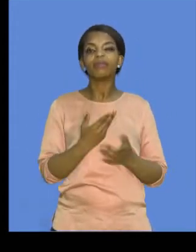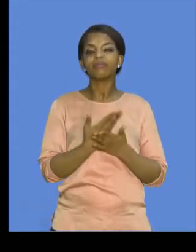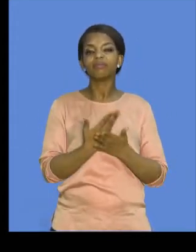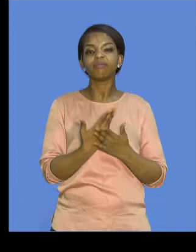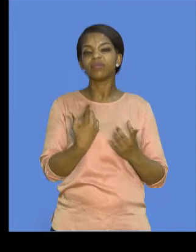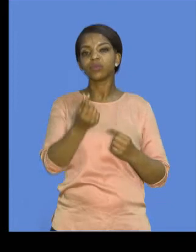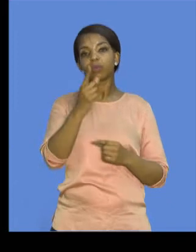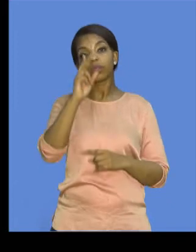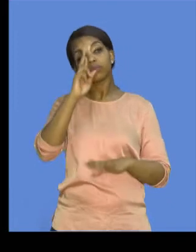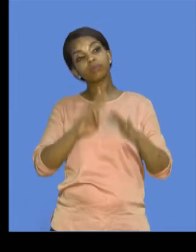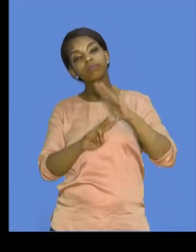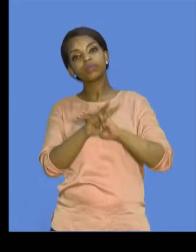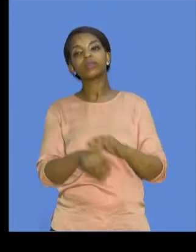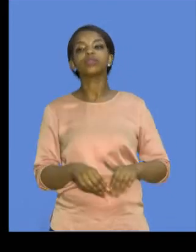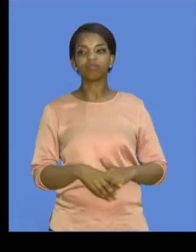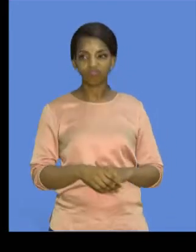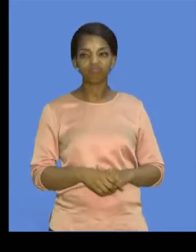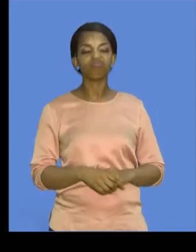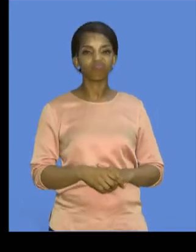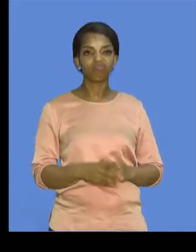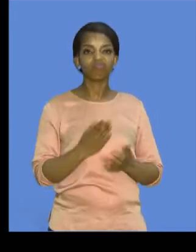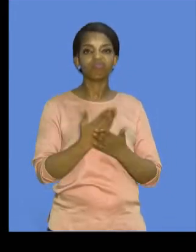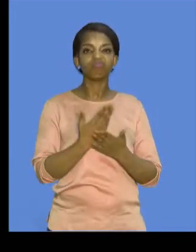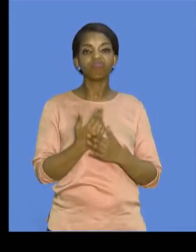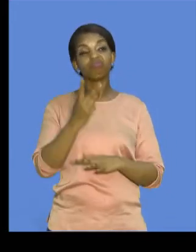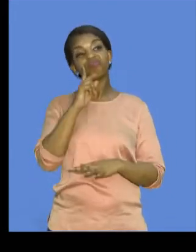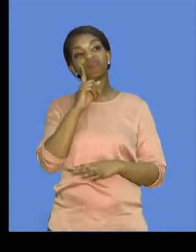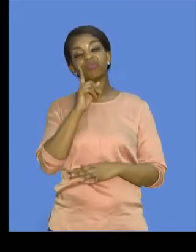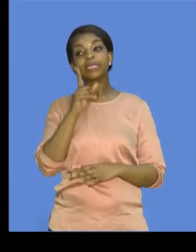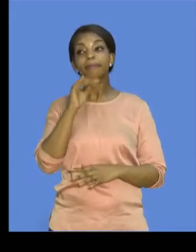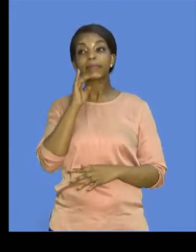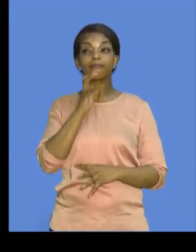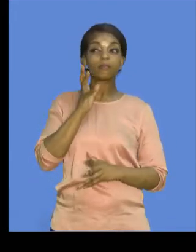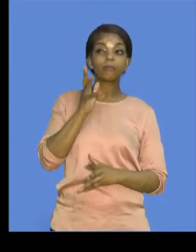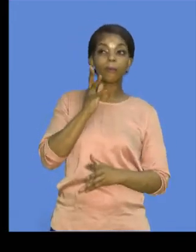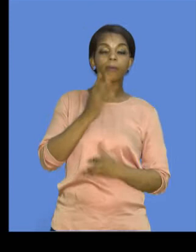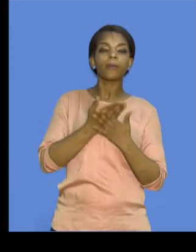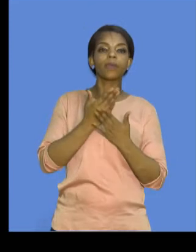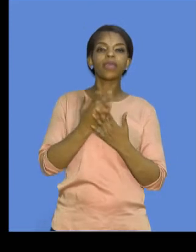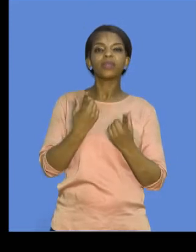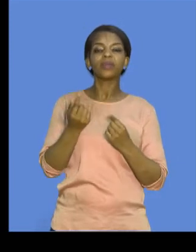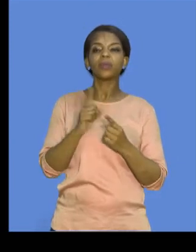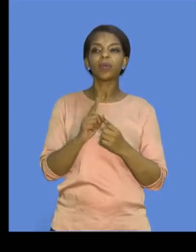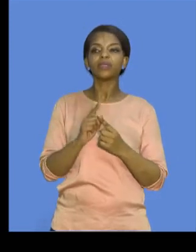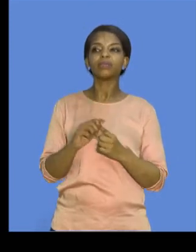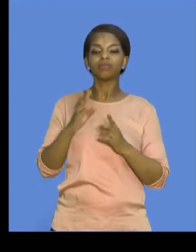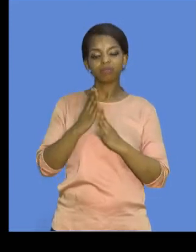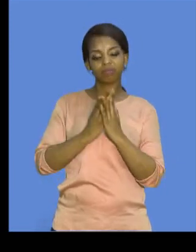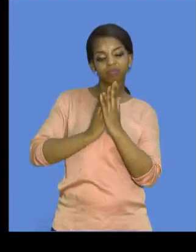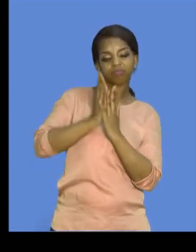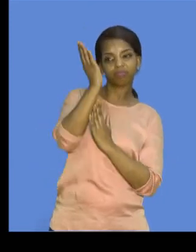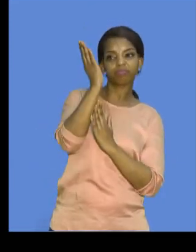we are able to predict the direction of the net force. So this will be the F net on C